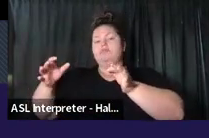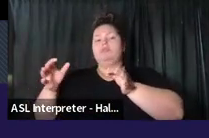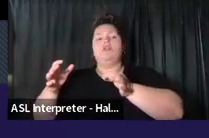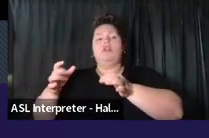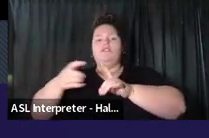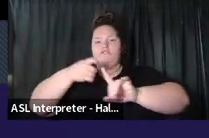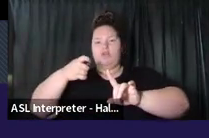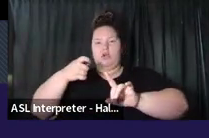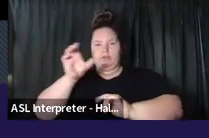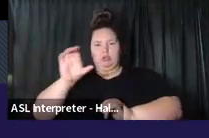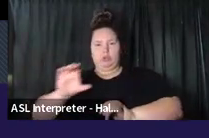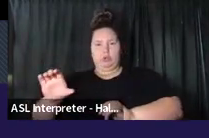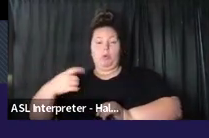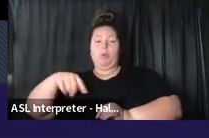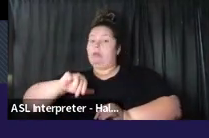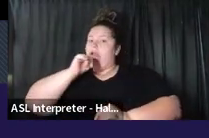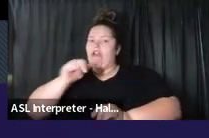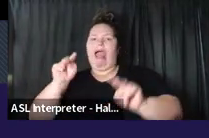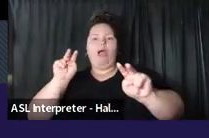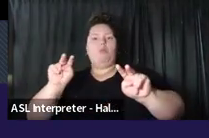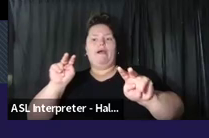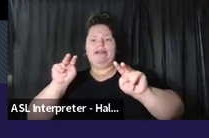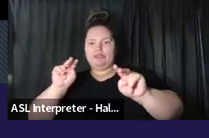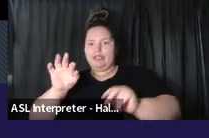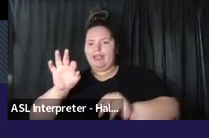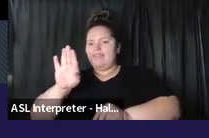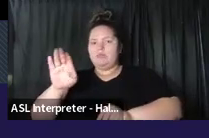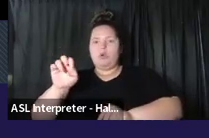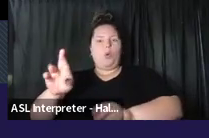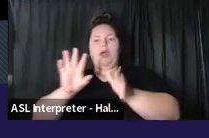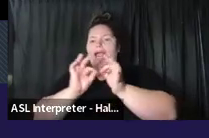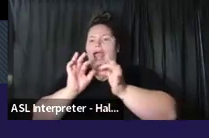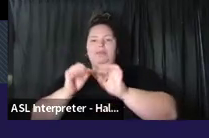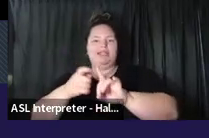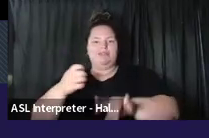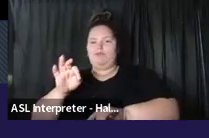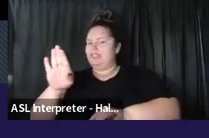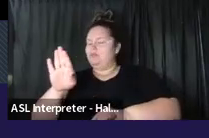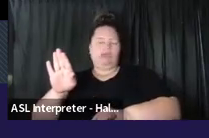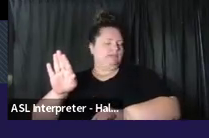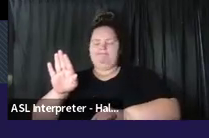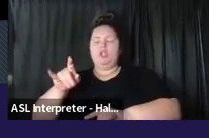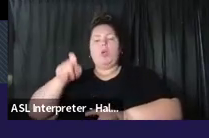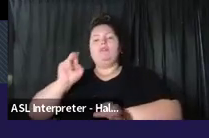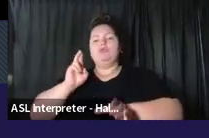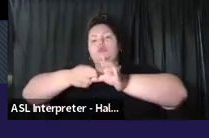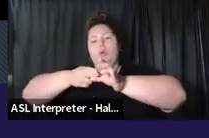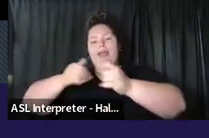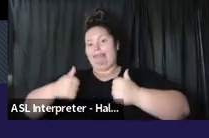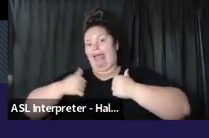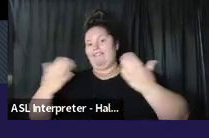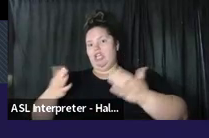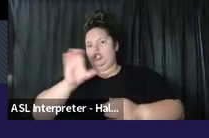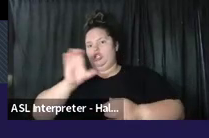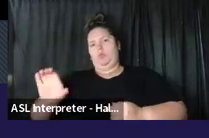will not be monitoring the Facebook page and the comments in the Facebook. You will have to join us on live in the Zoom.